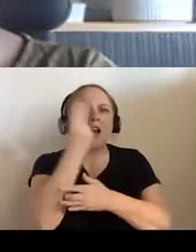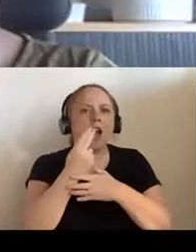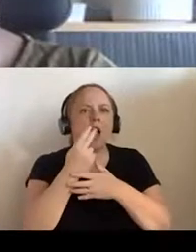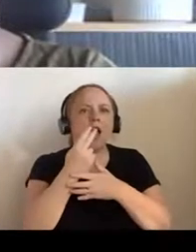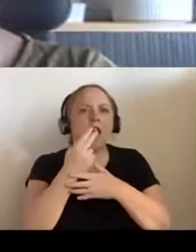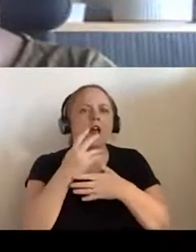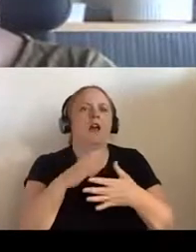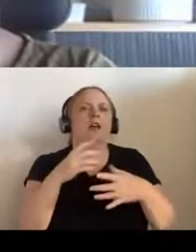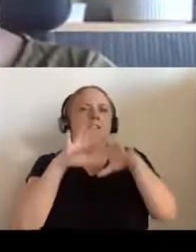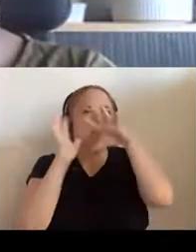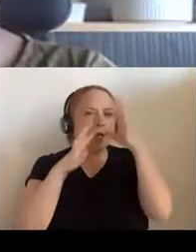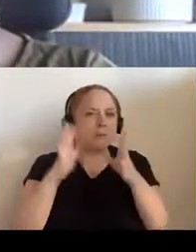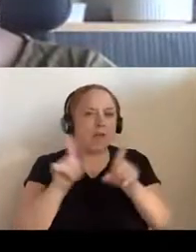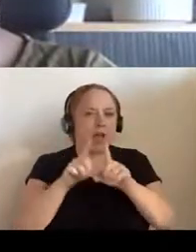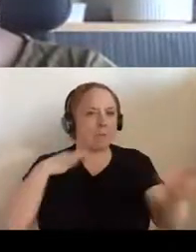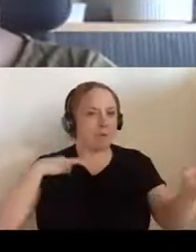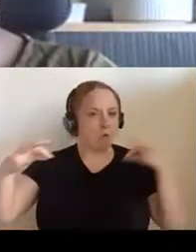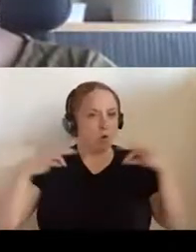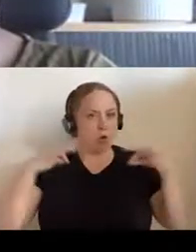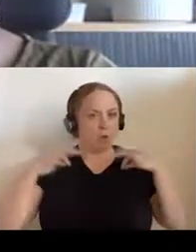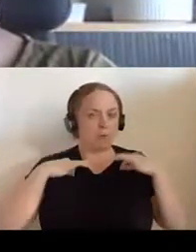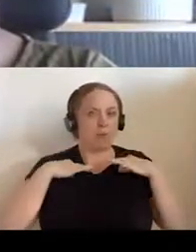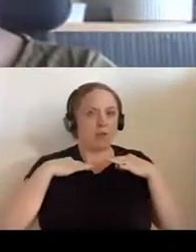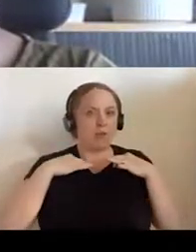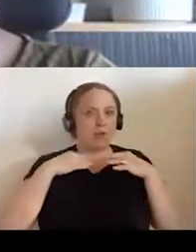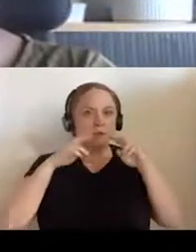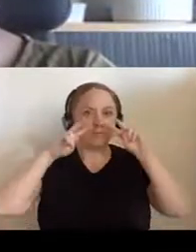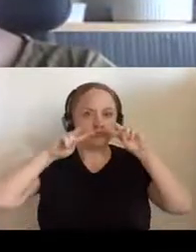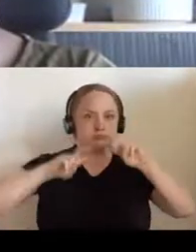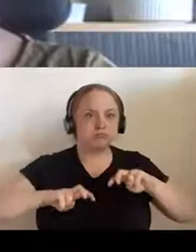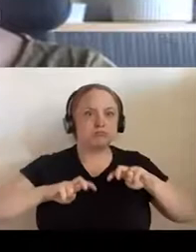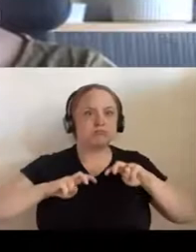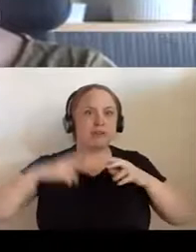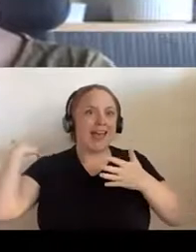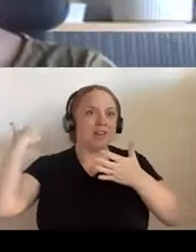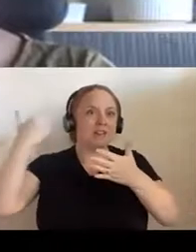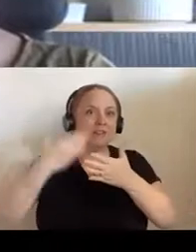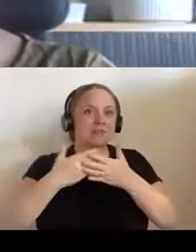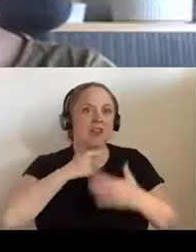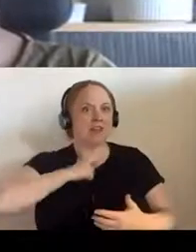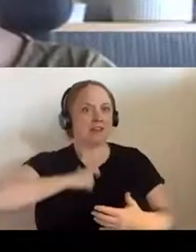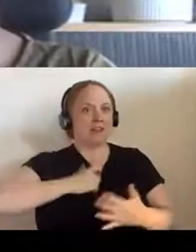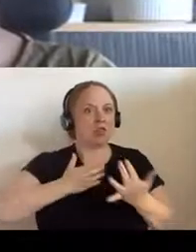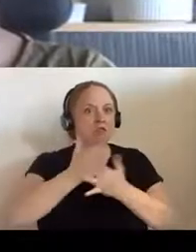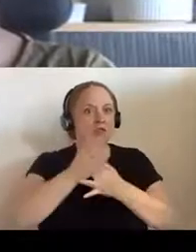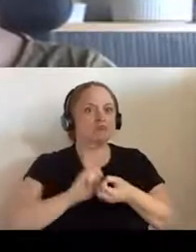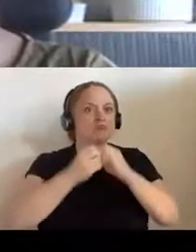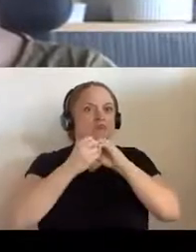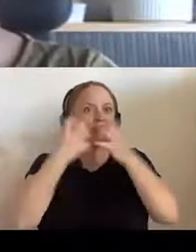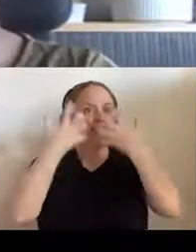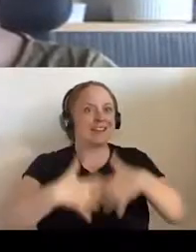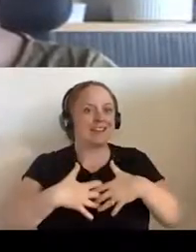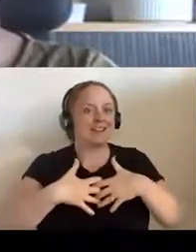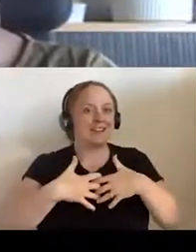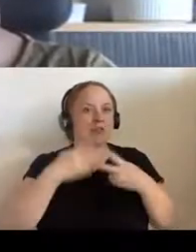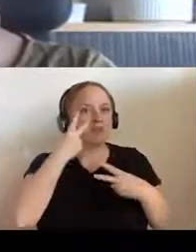sculpture, and performance, exploring heritage and identity through creative technology. Akeelah questions identity narratives by